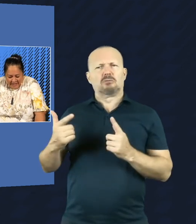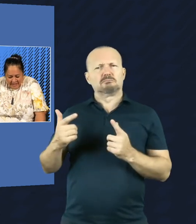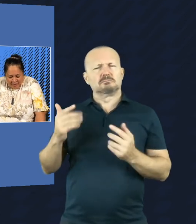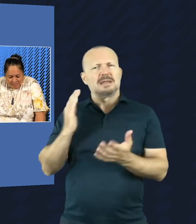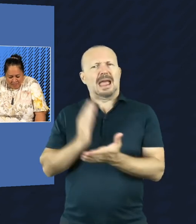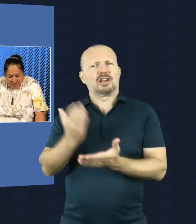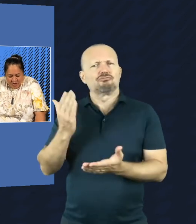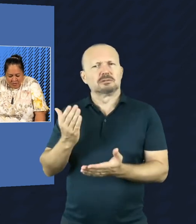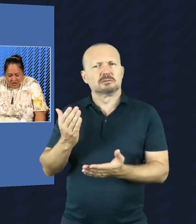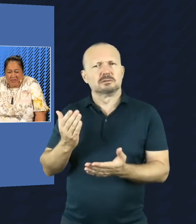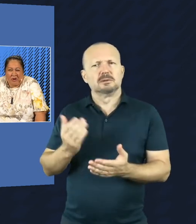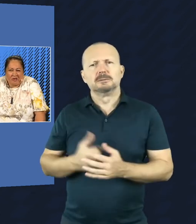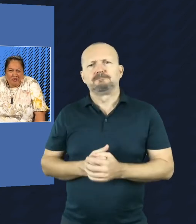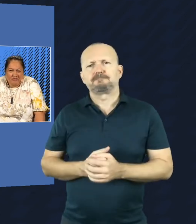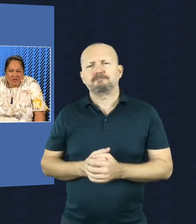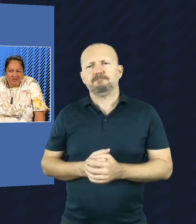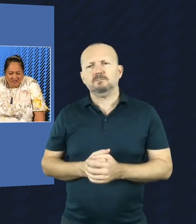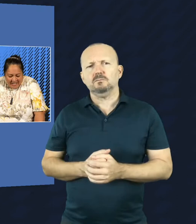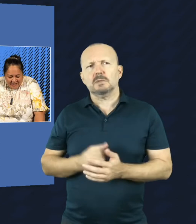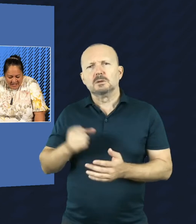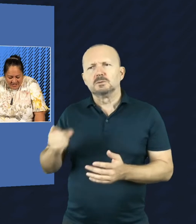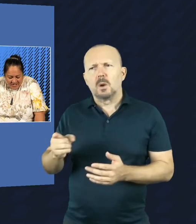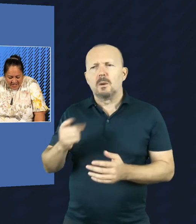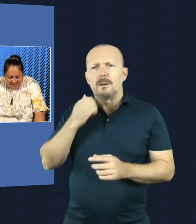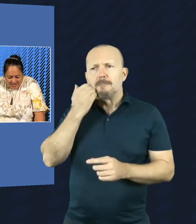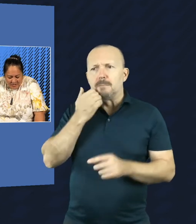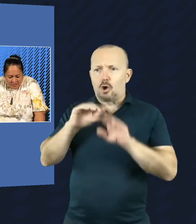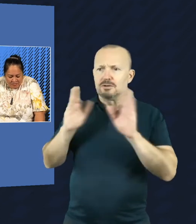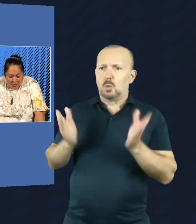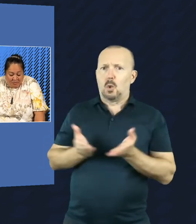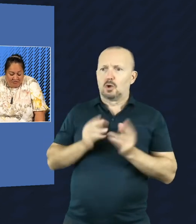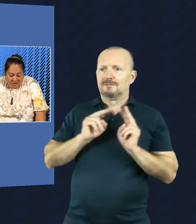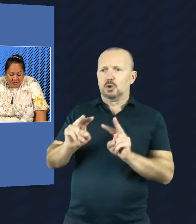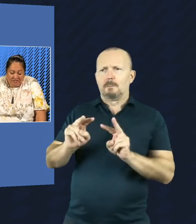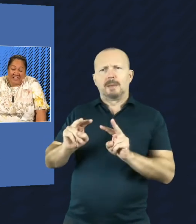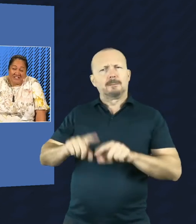adequately, you know, Māori worldview of realities